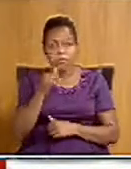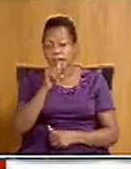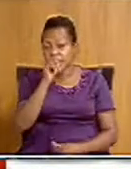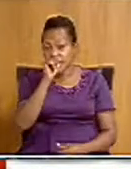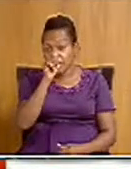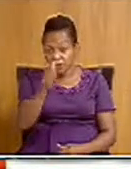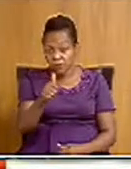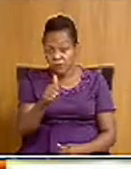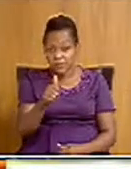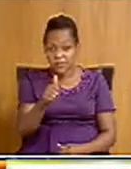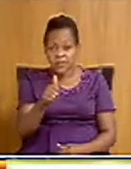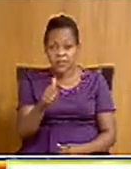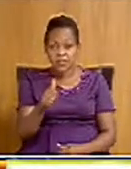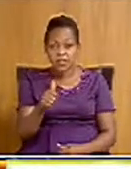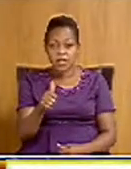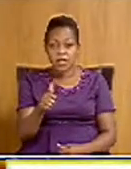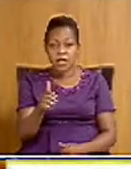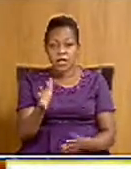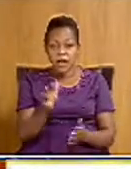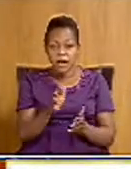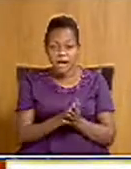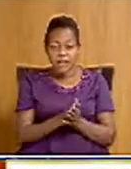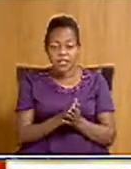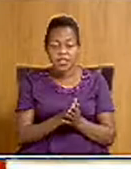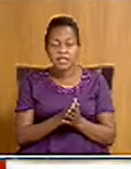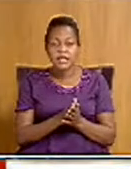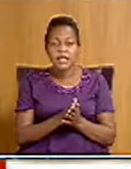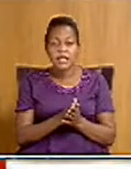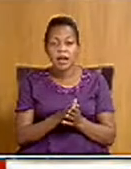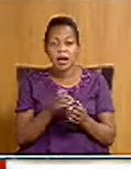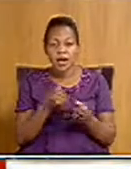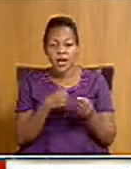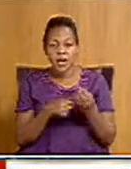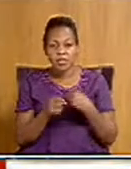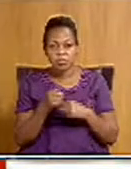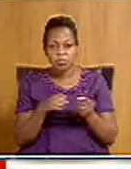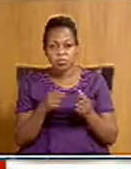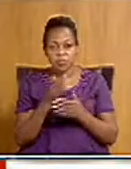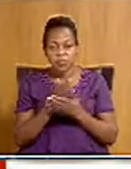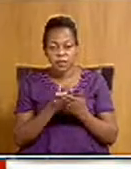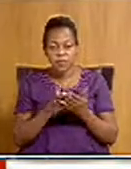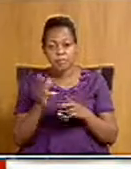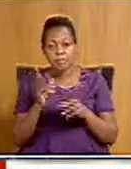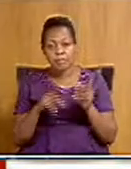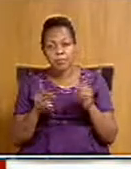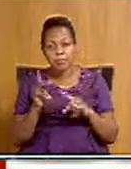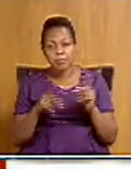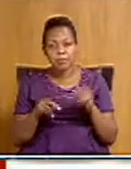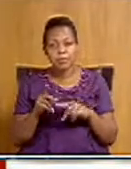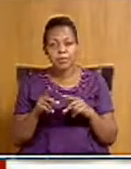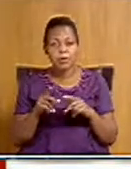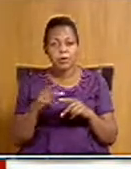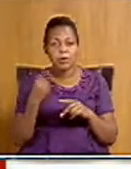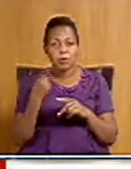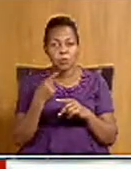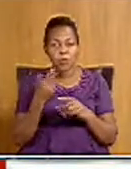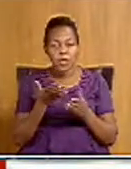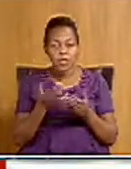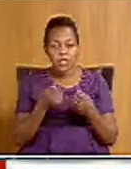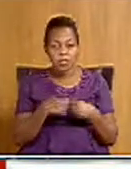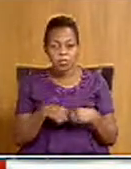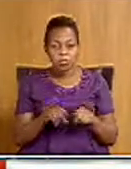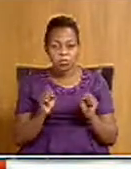arrogant and irresponsible actions of some actors that took